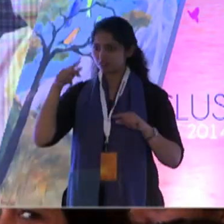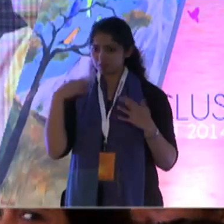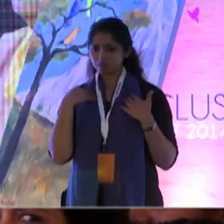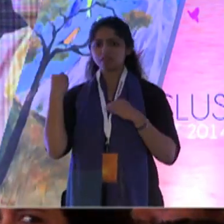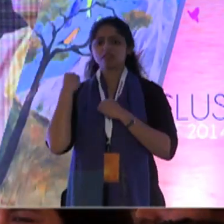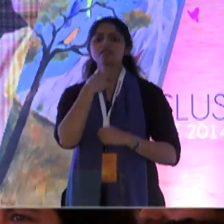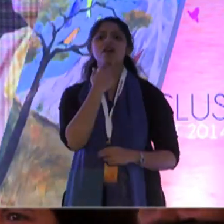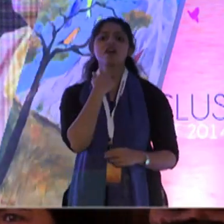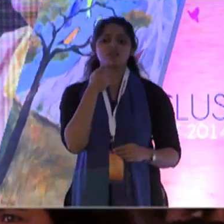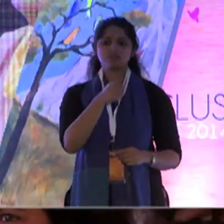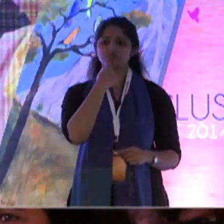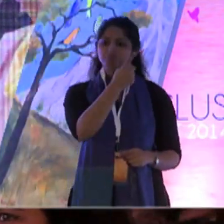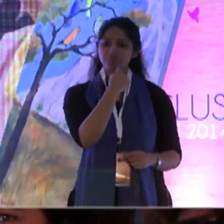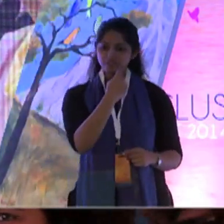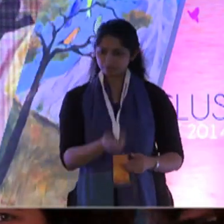So,